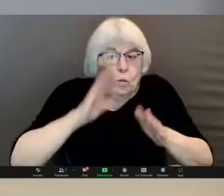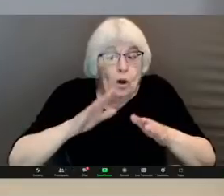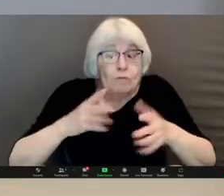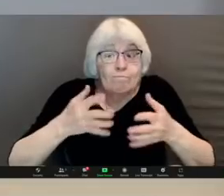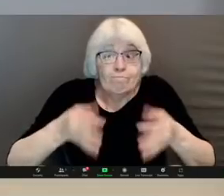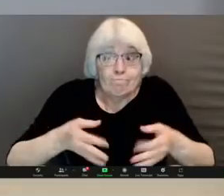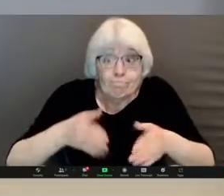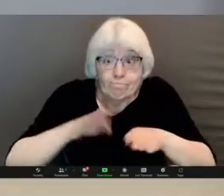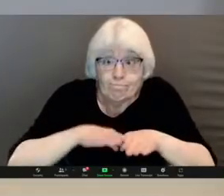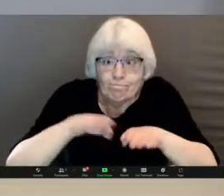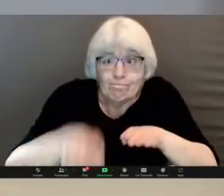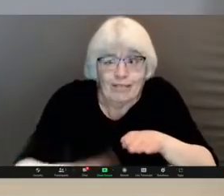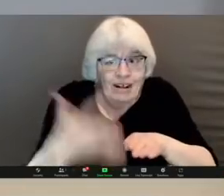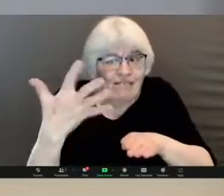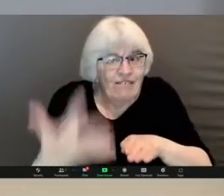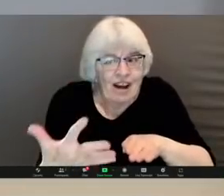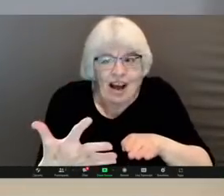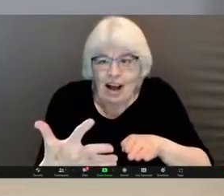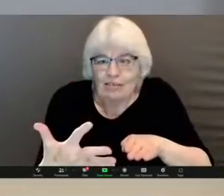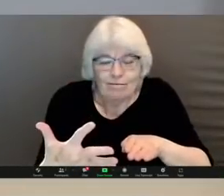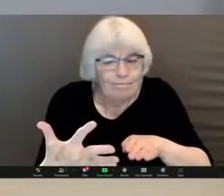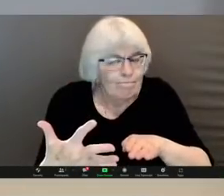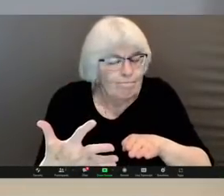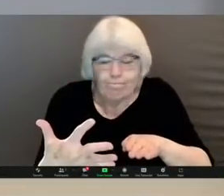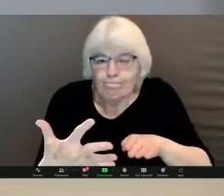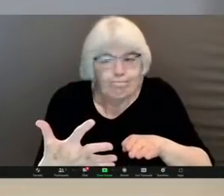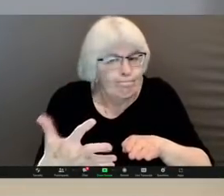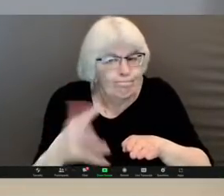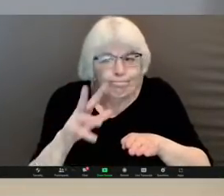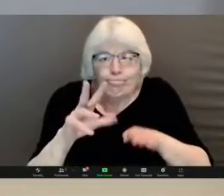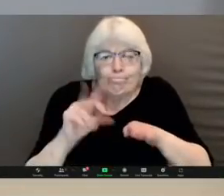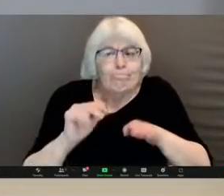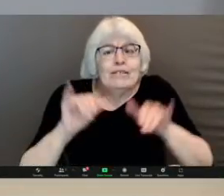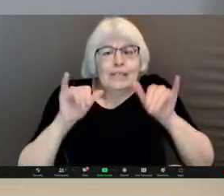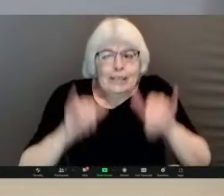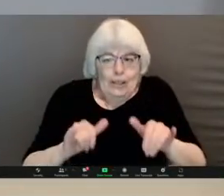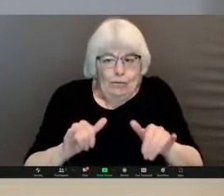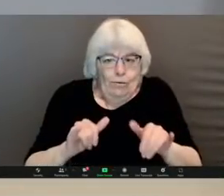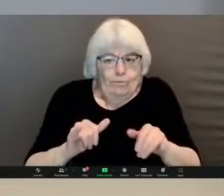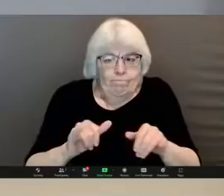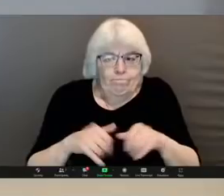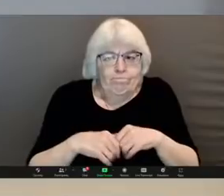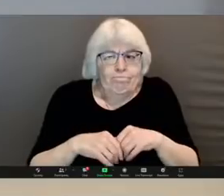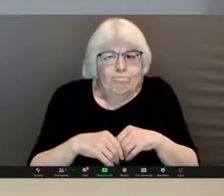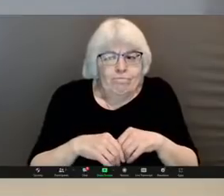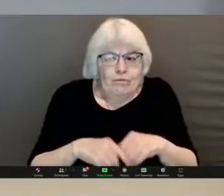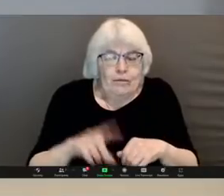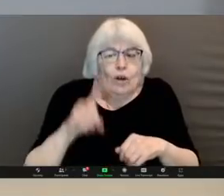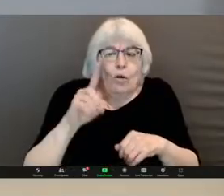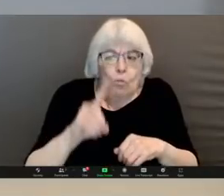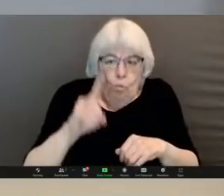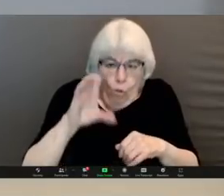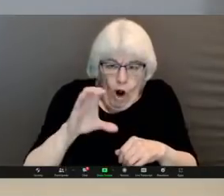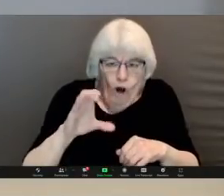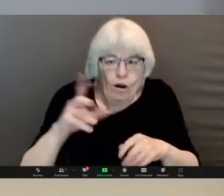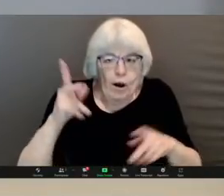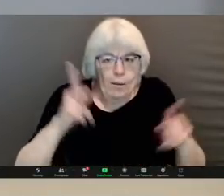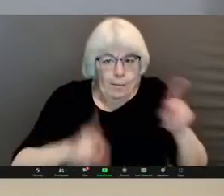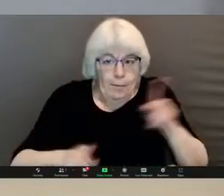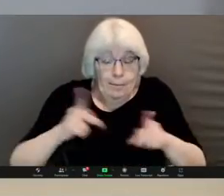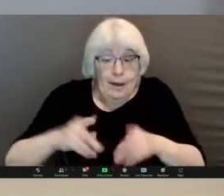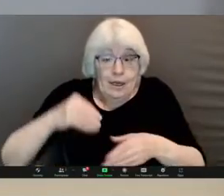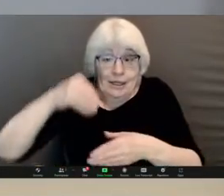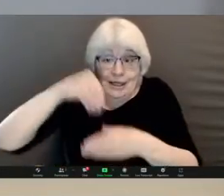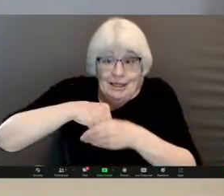limits of 100 indoors and 200 outdoors will remain in place after September 12th, and operational plans for